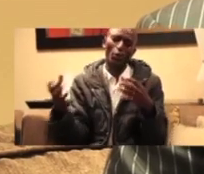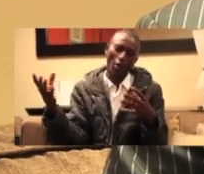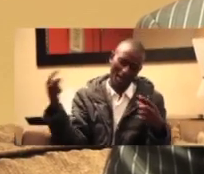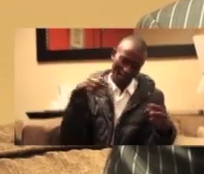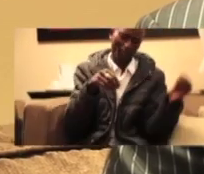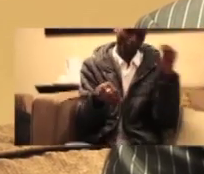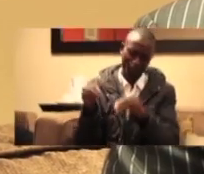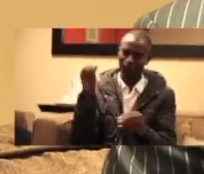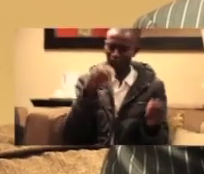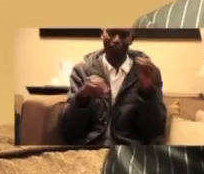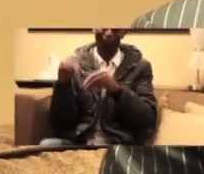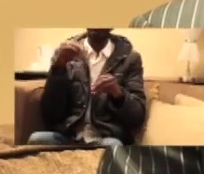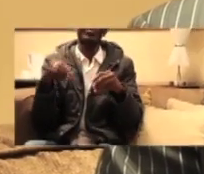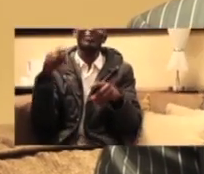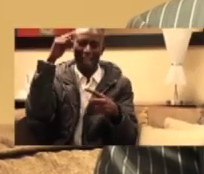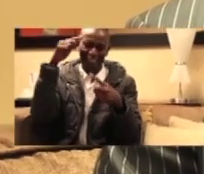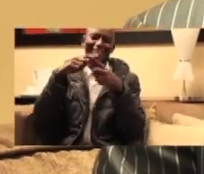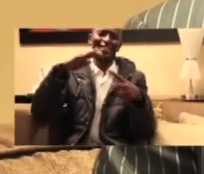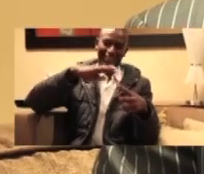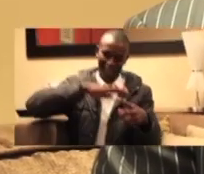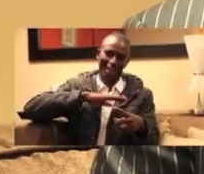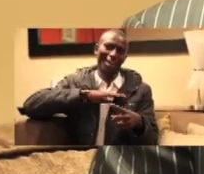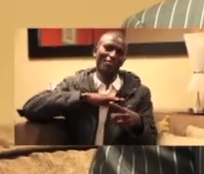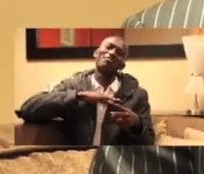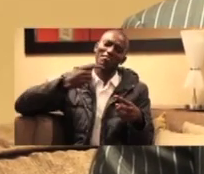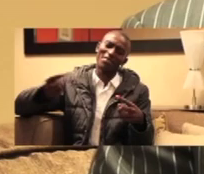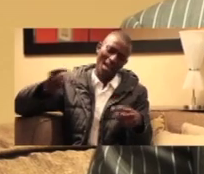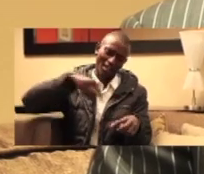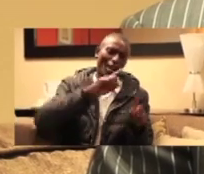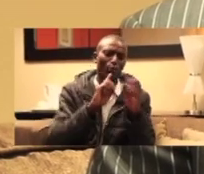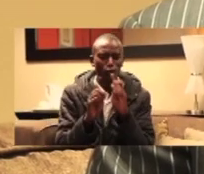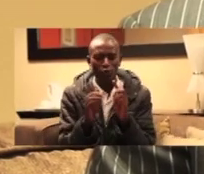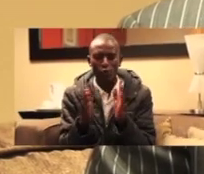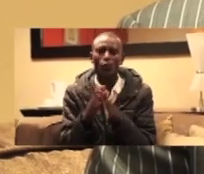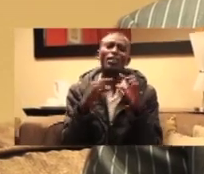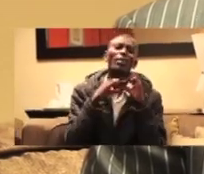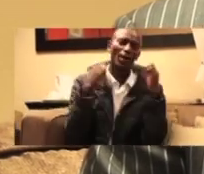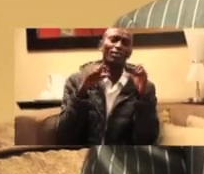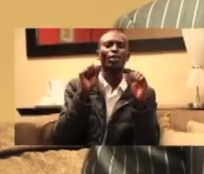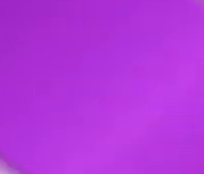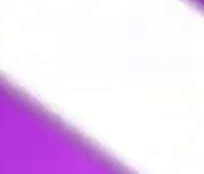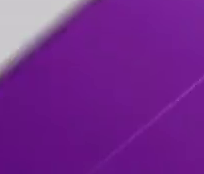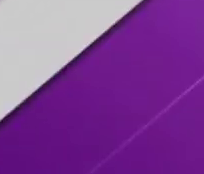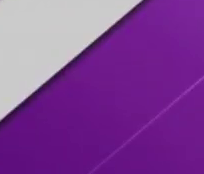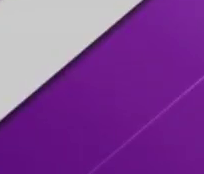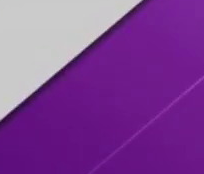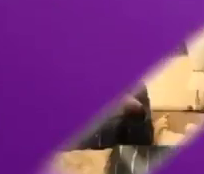are hearing impaired, don't fear. Please come, talk to pastors who are with you. They can support